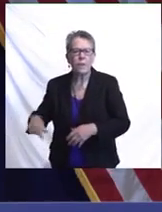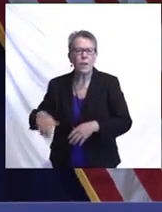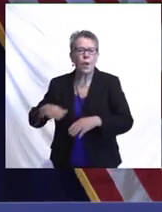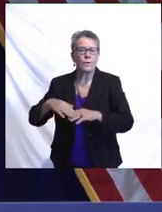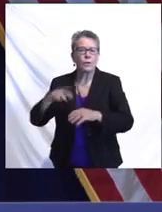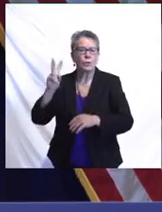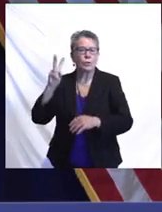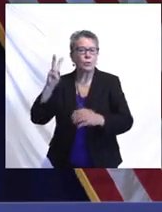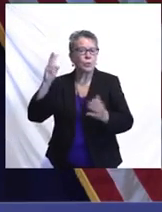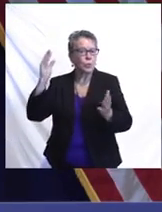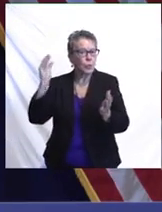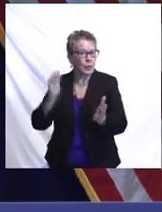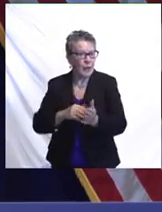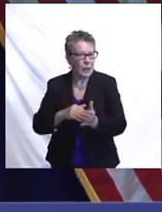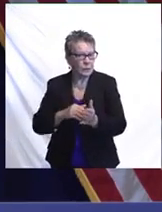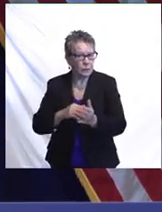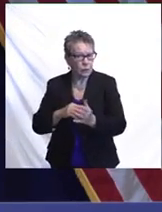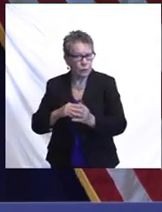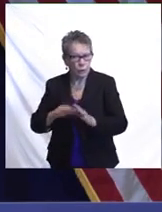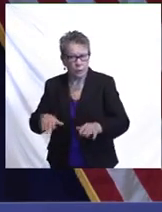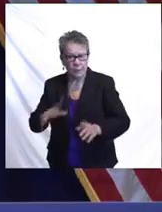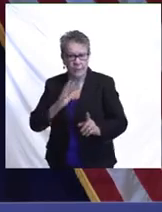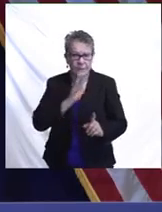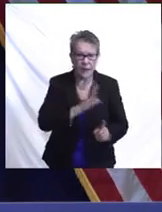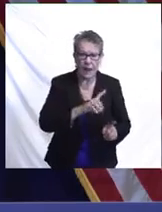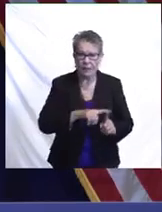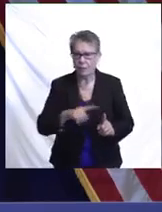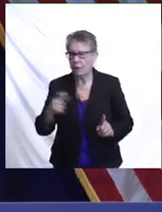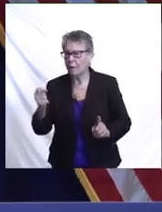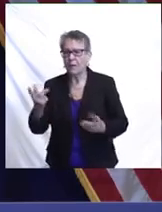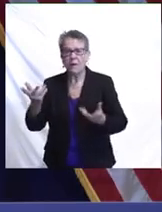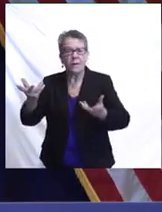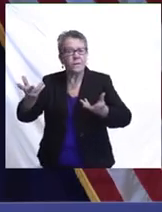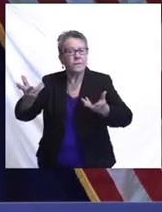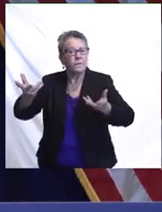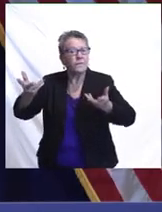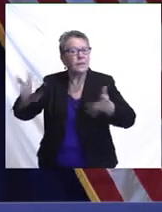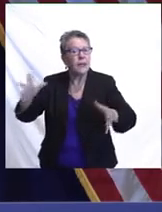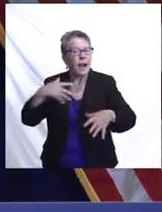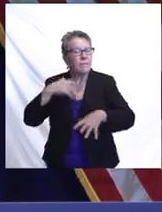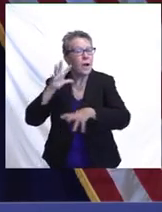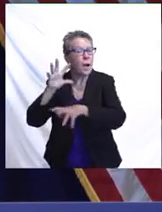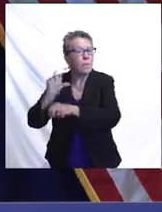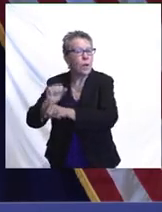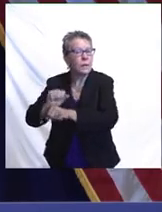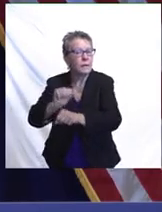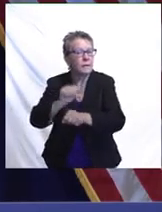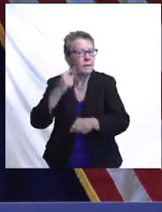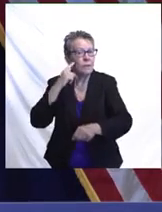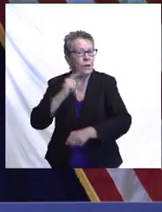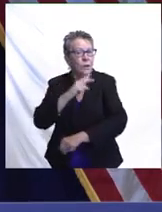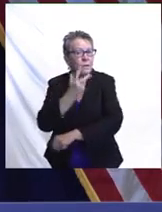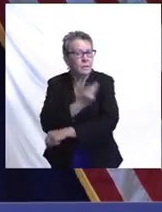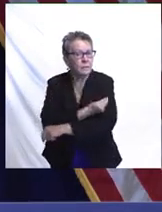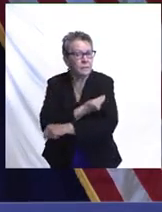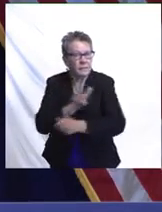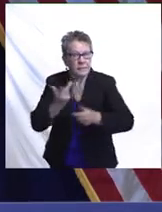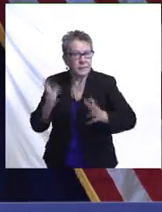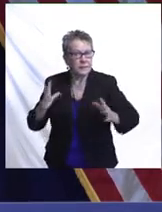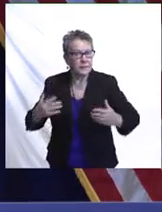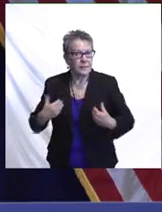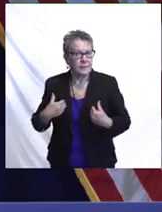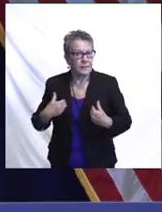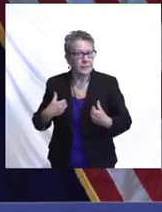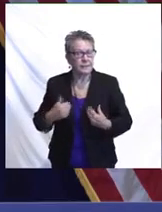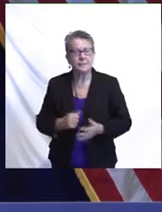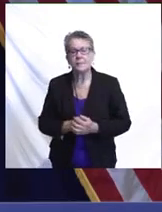already registered. Those dates right now, Tuesday, Wednesday, Saturday from 9 to 3:45, Thursday and